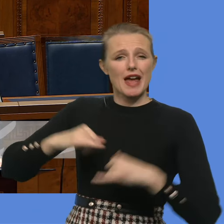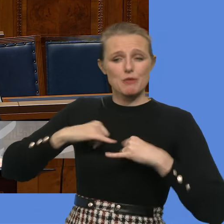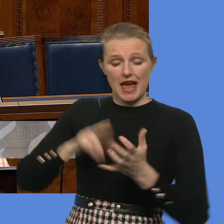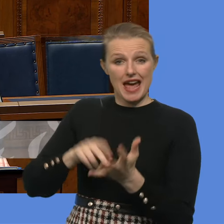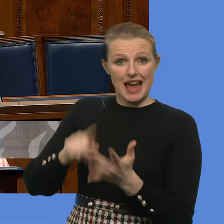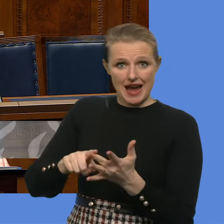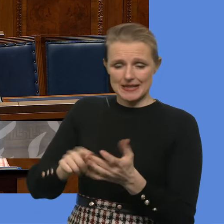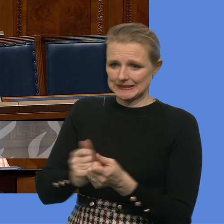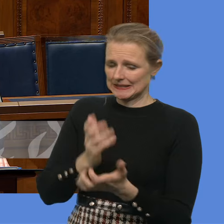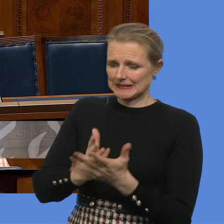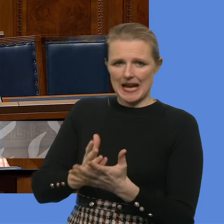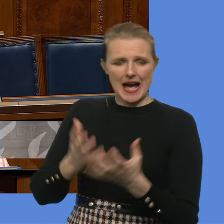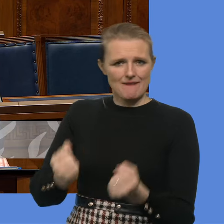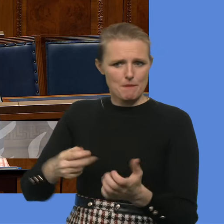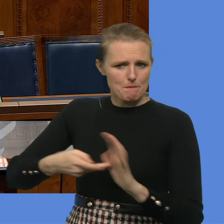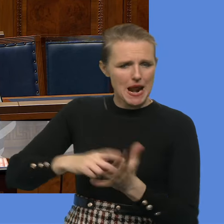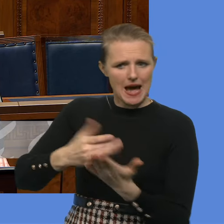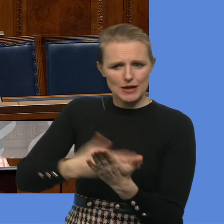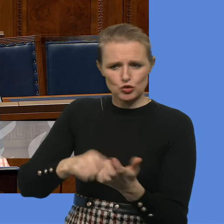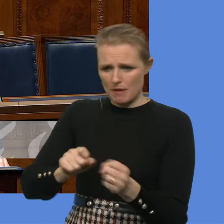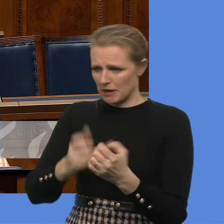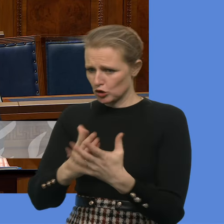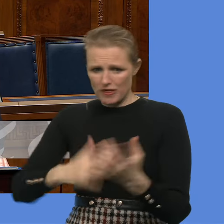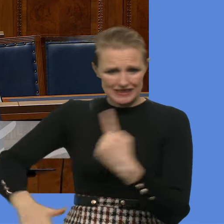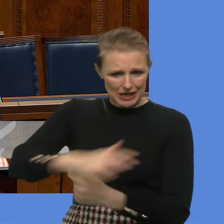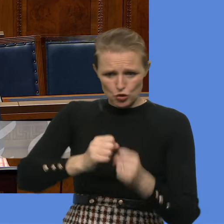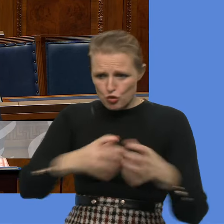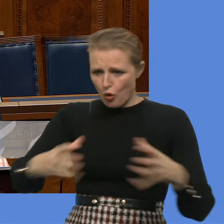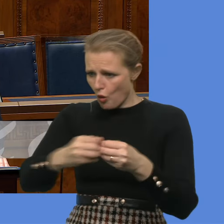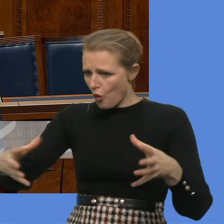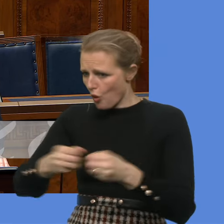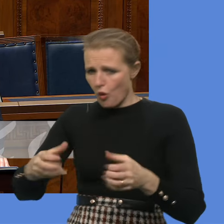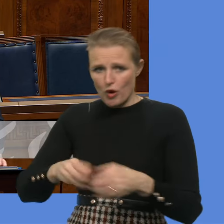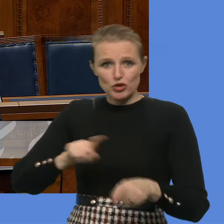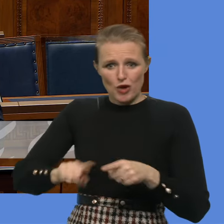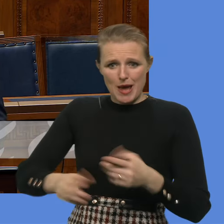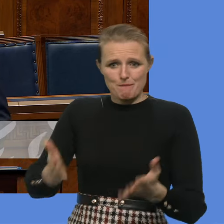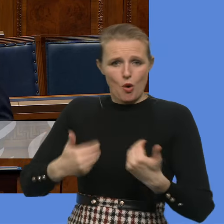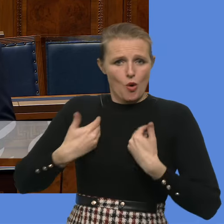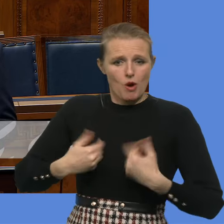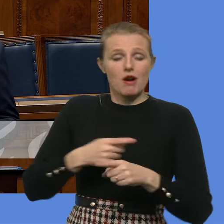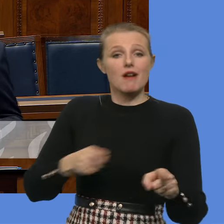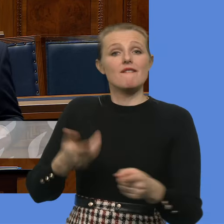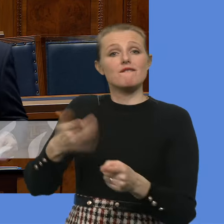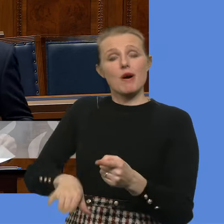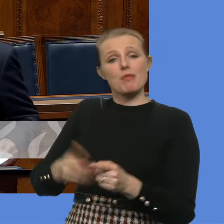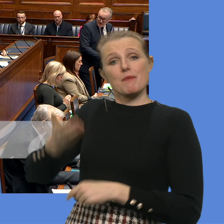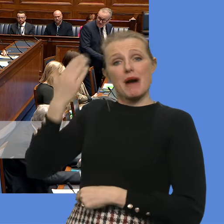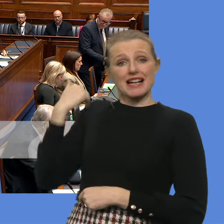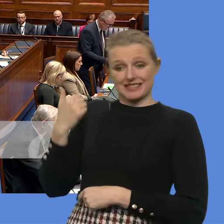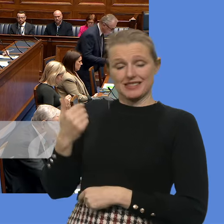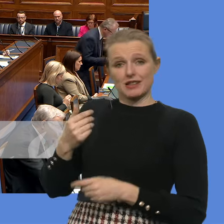plan to further grow the sector and to take forward the recommendations from the Community Wealth Building Report commissioned by the former Communities Minister, Deirdre